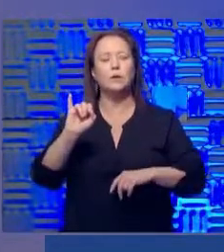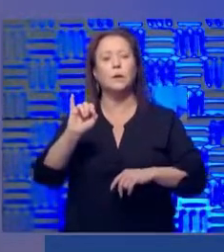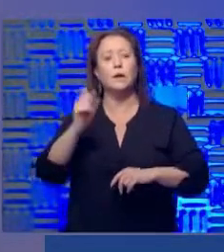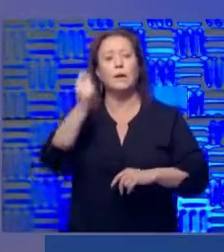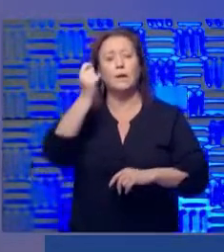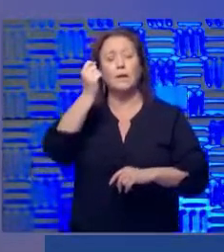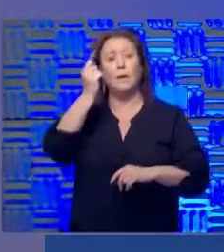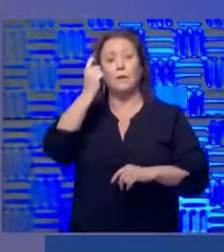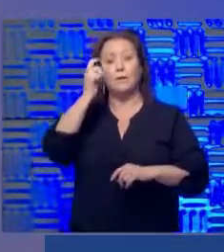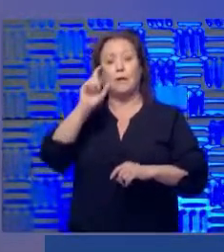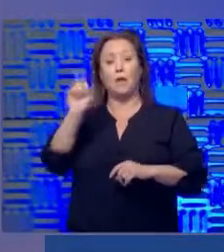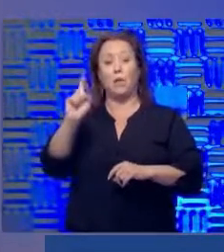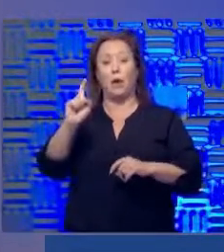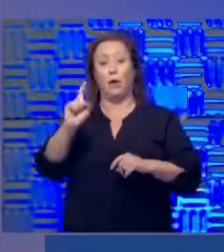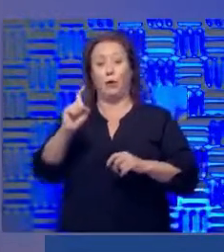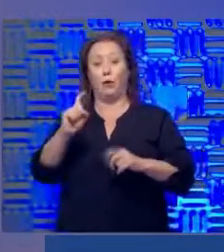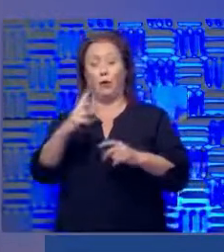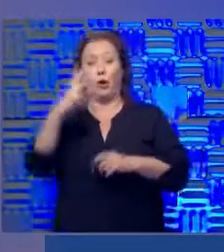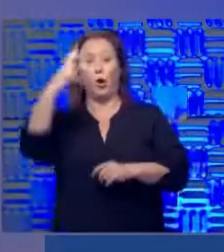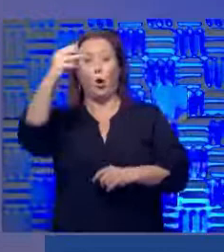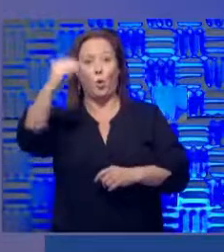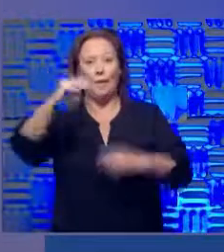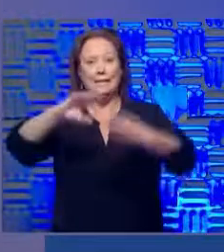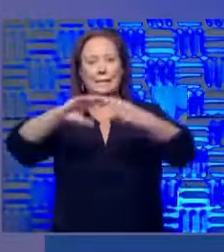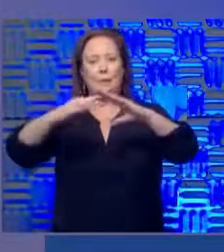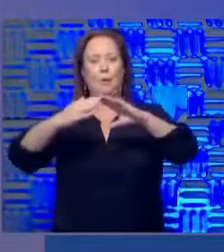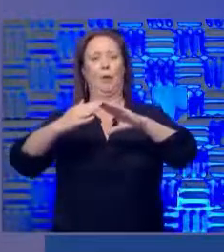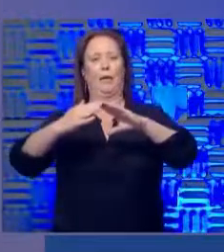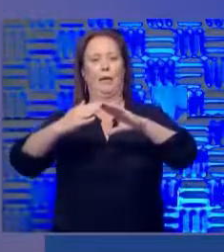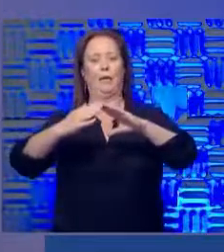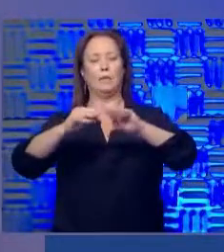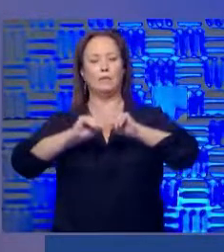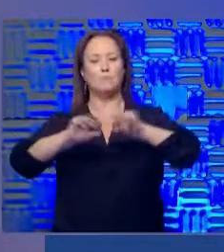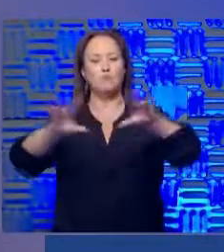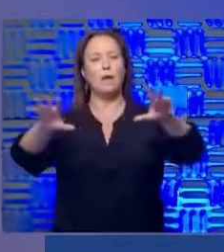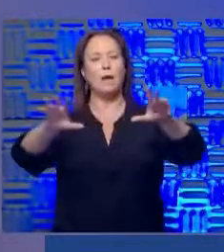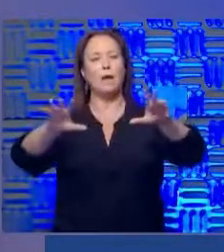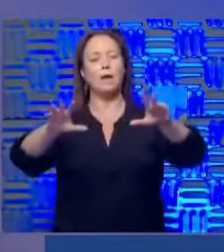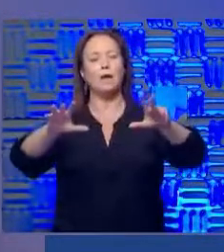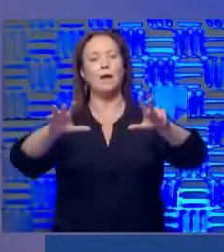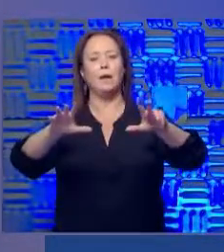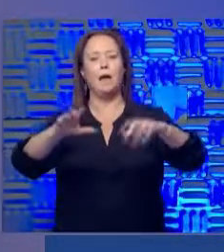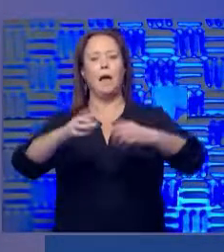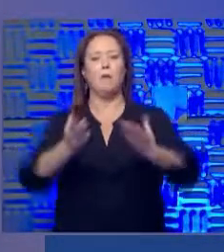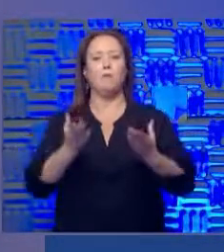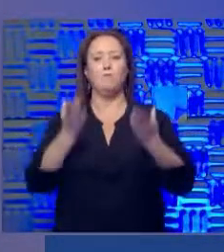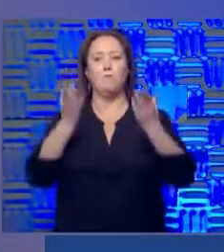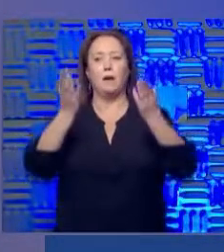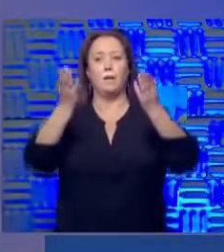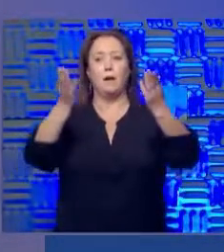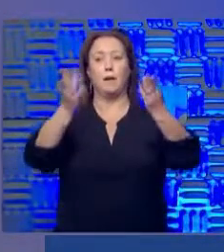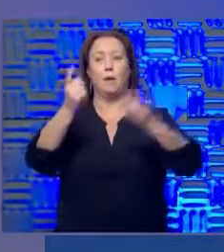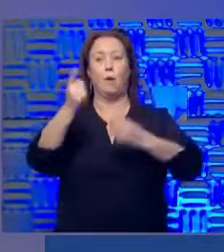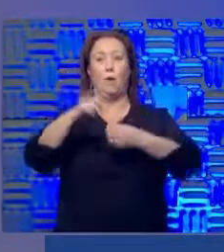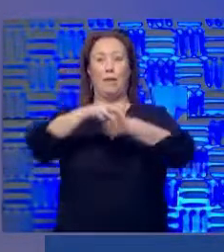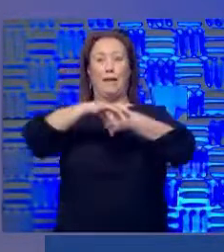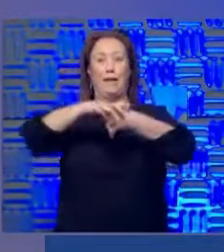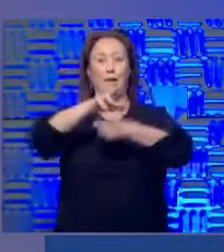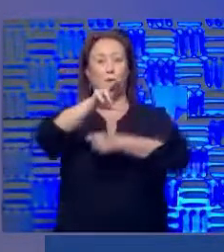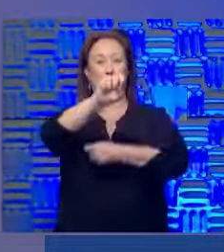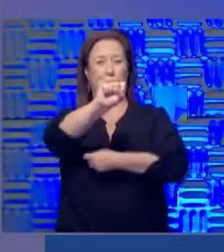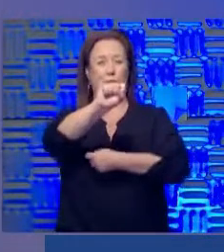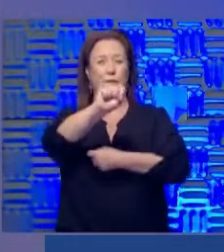you're going. Obviously, it's in the community. It's in the nation right now. I would certainly probably recommend only domestic